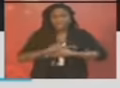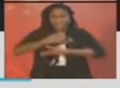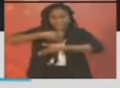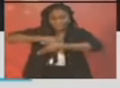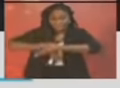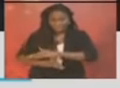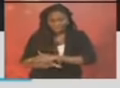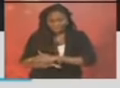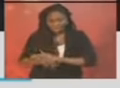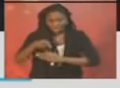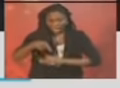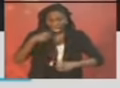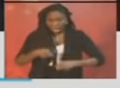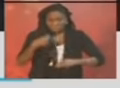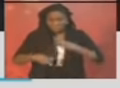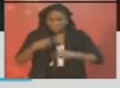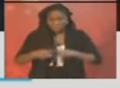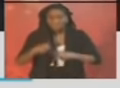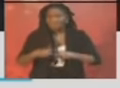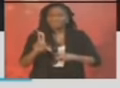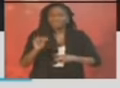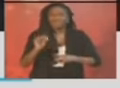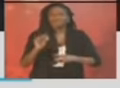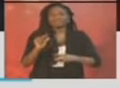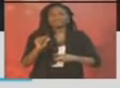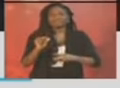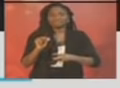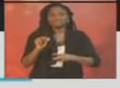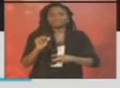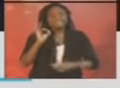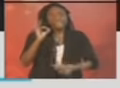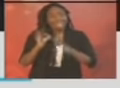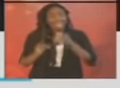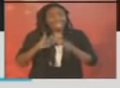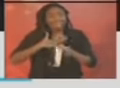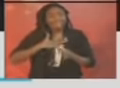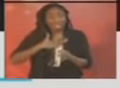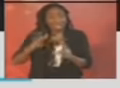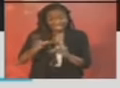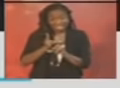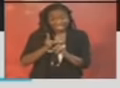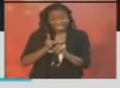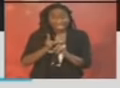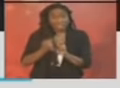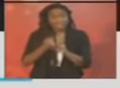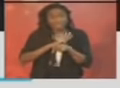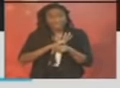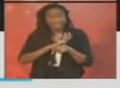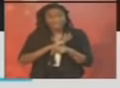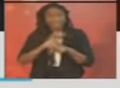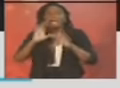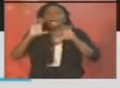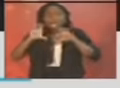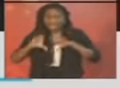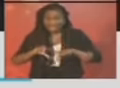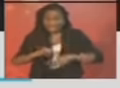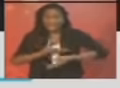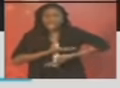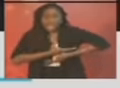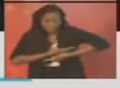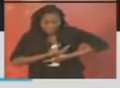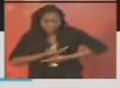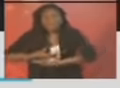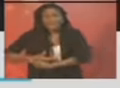with COVID-19. Breastfeeding is encouraged in women with COVID-19 once they are well enough to do so. Breast milk